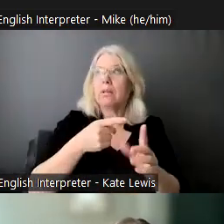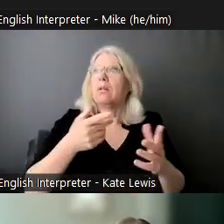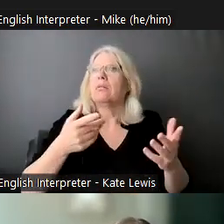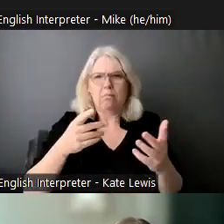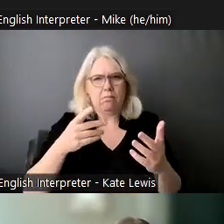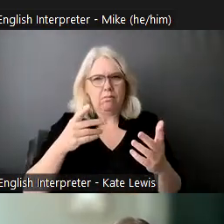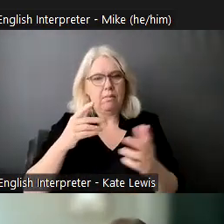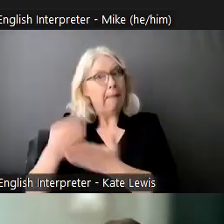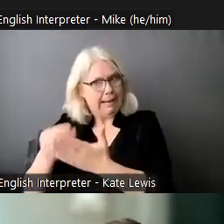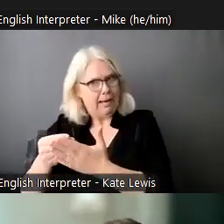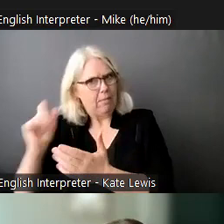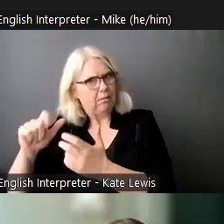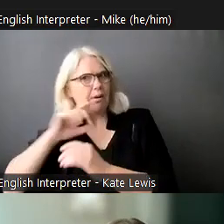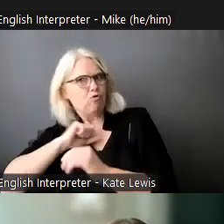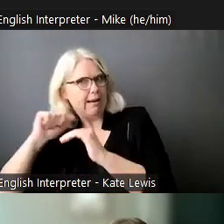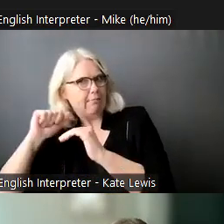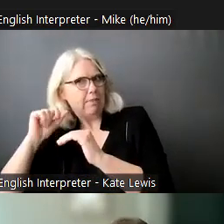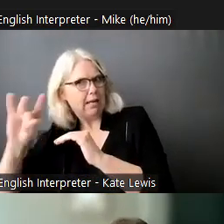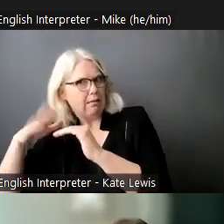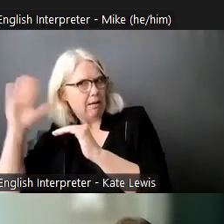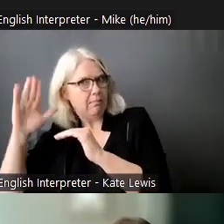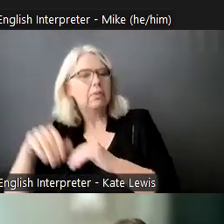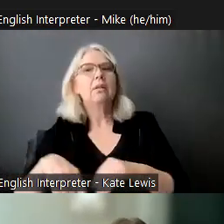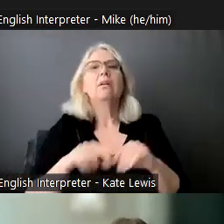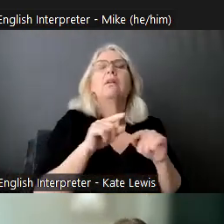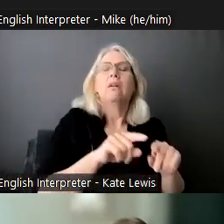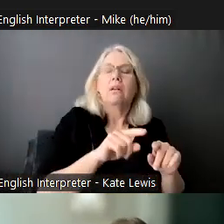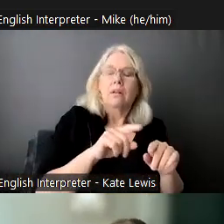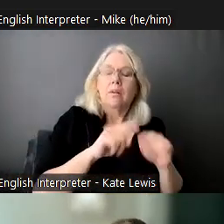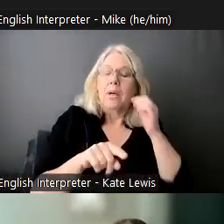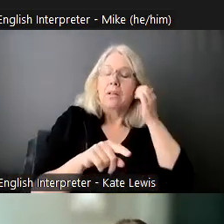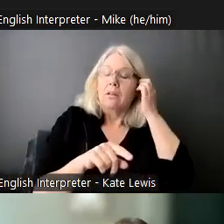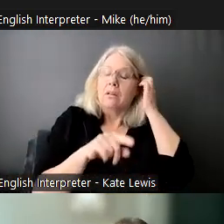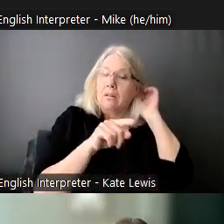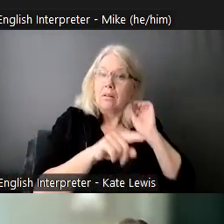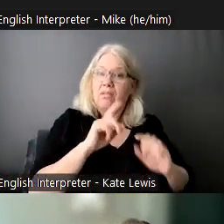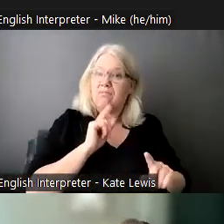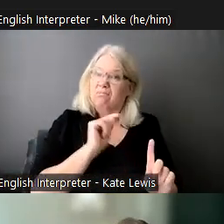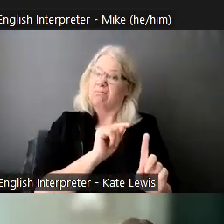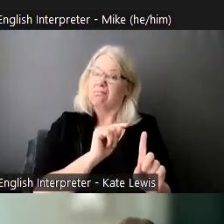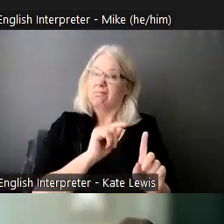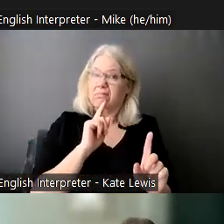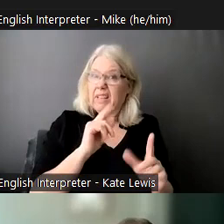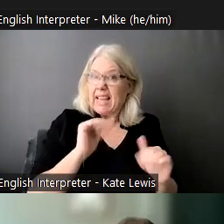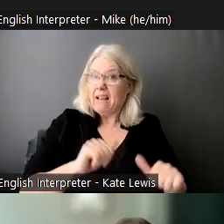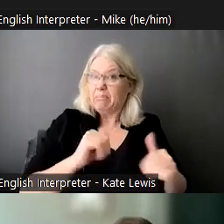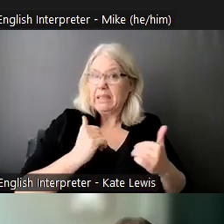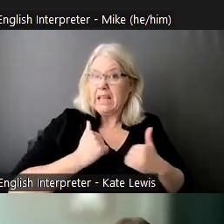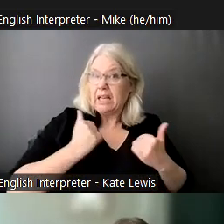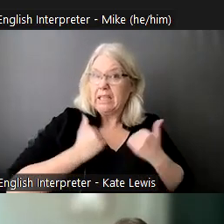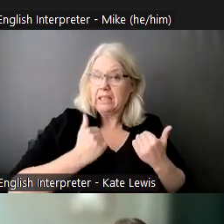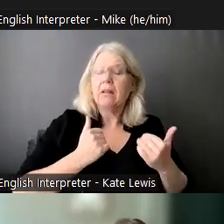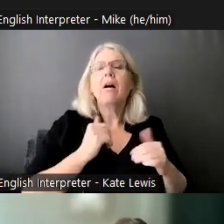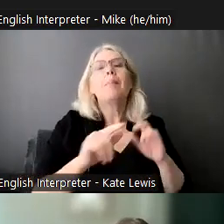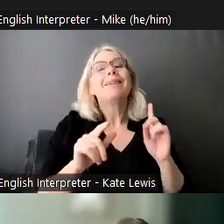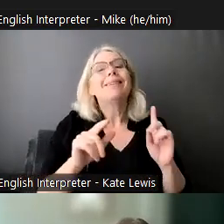legislation. Okay, you do still have to be 16 to sign the power of attorney document, because that's deciding who would make